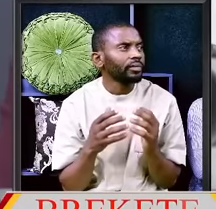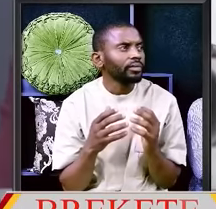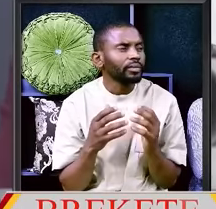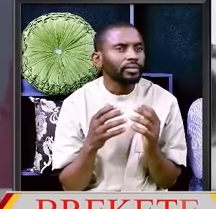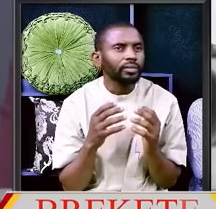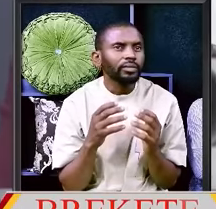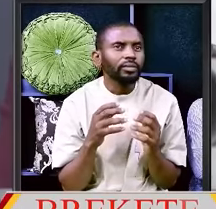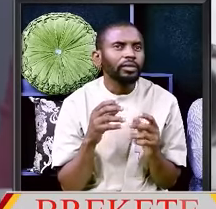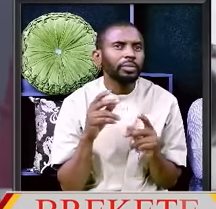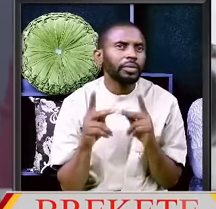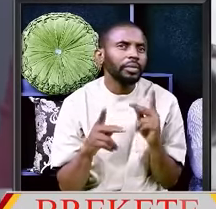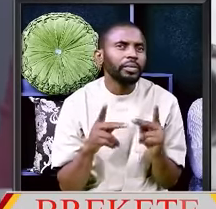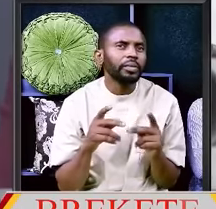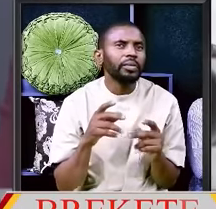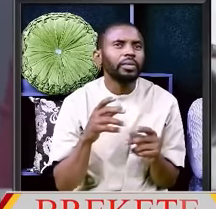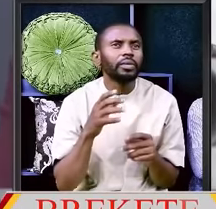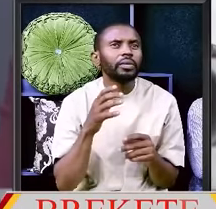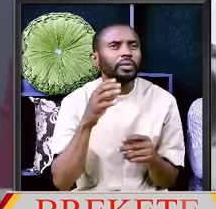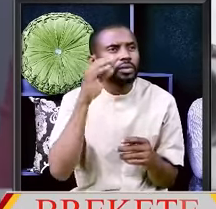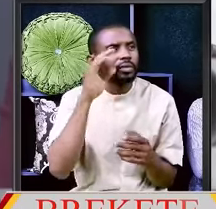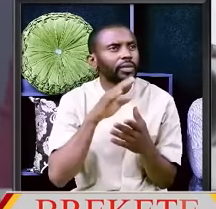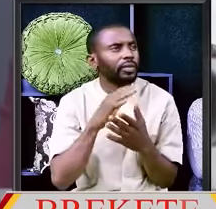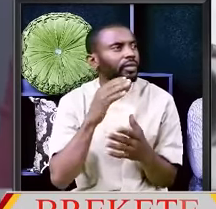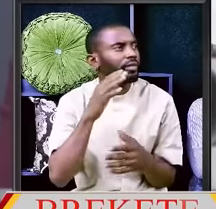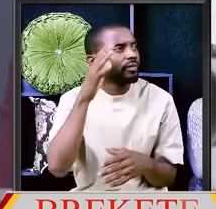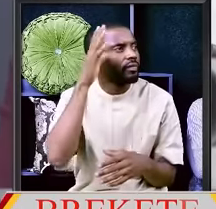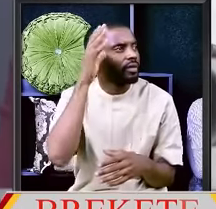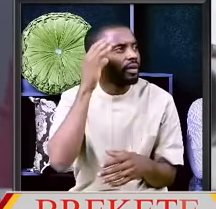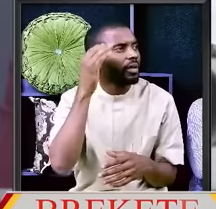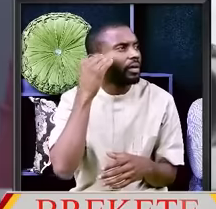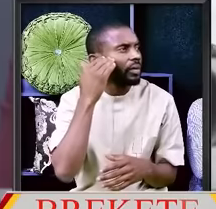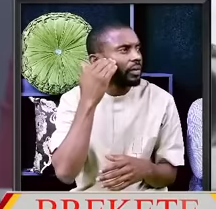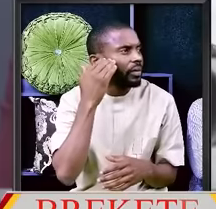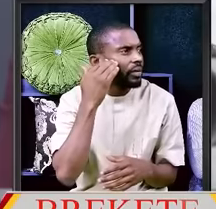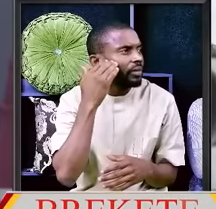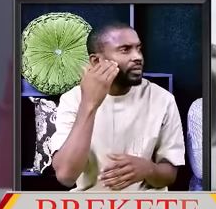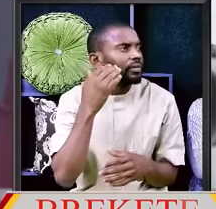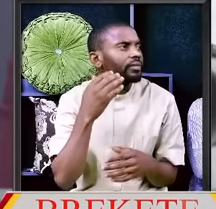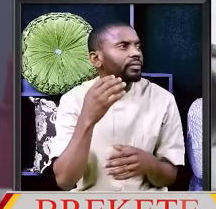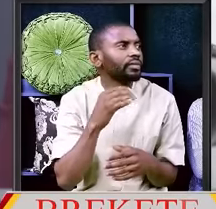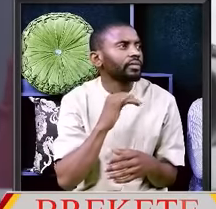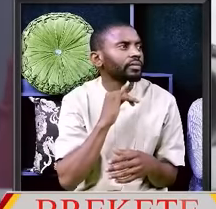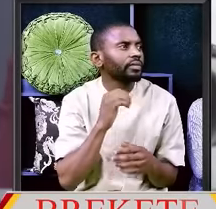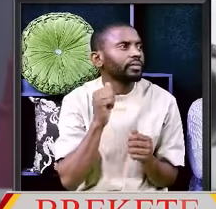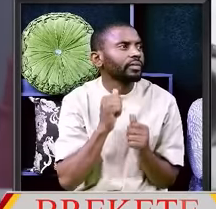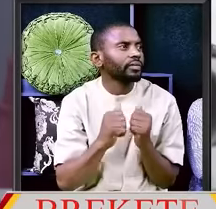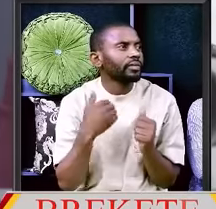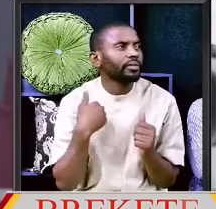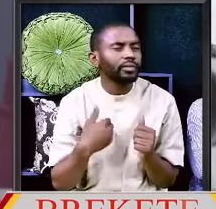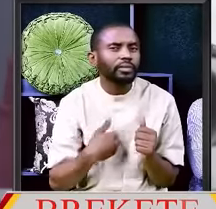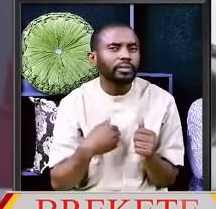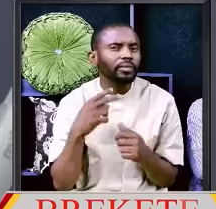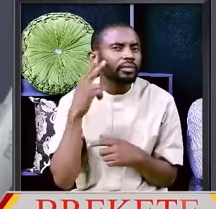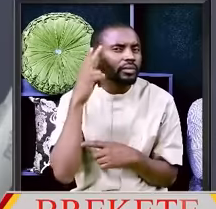and he never did anything to those people. The statement that came